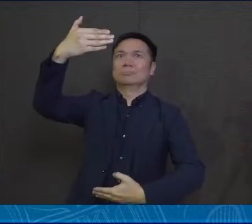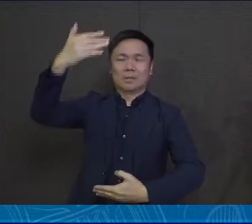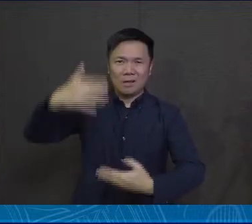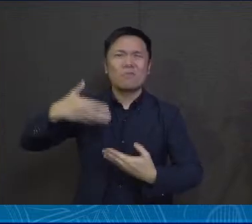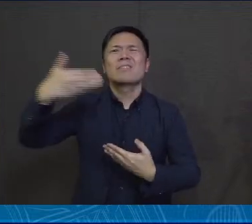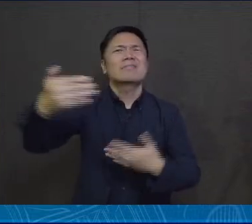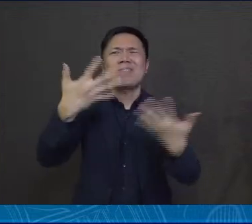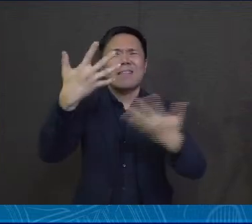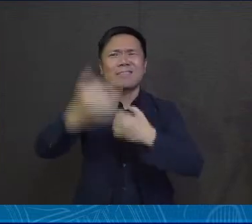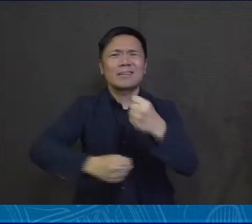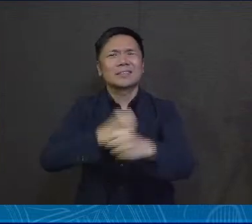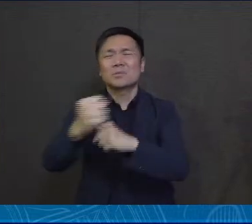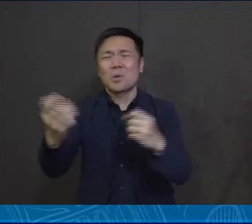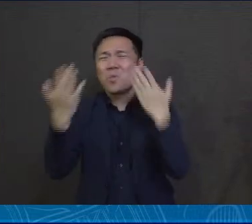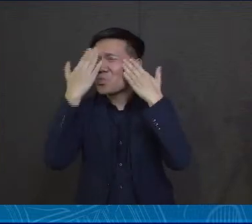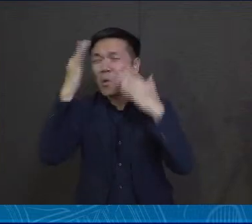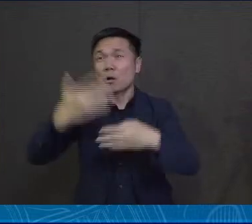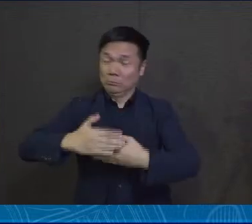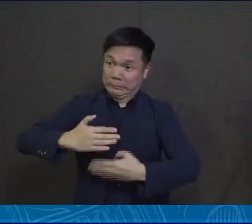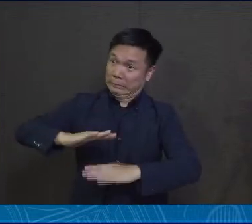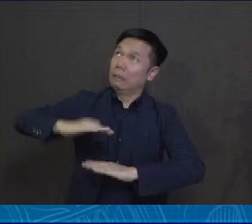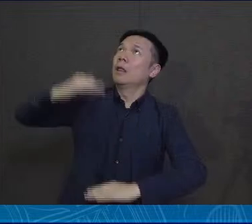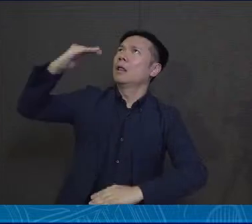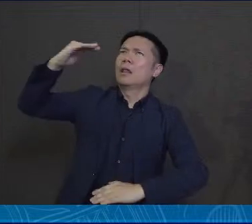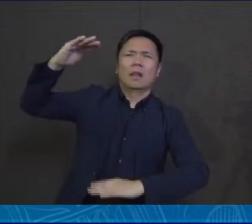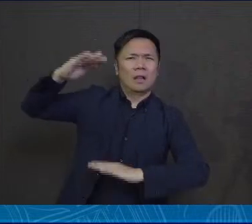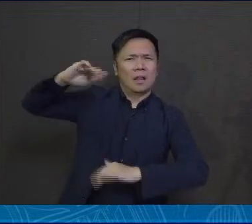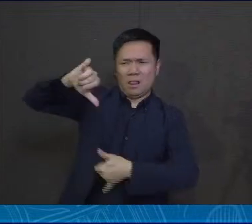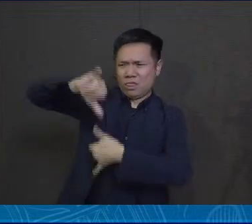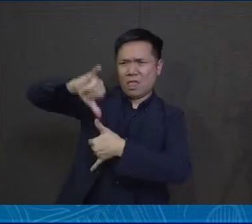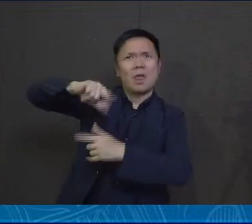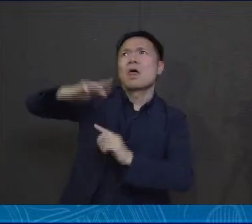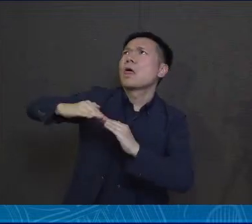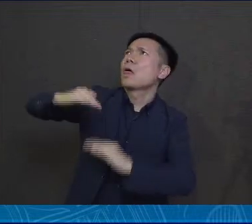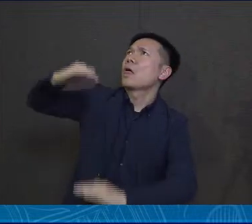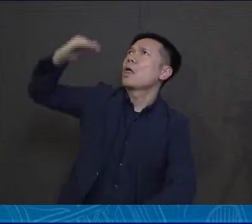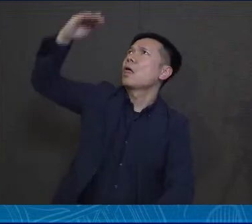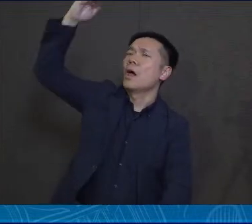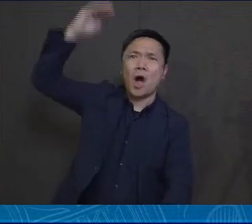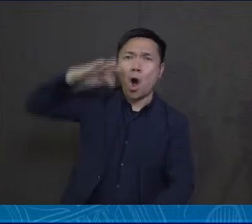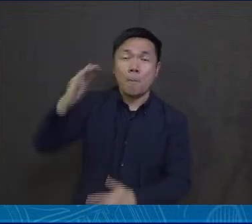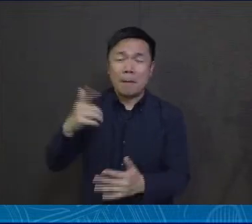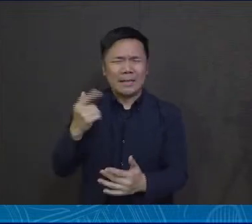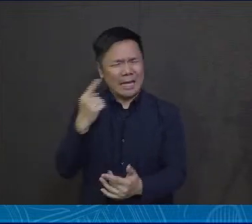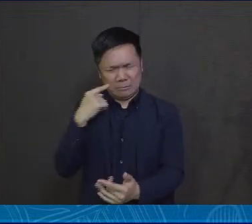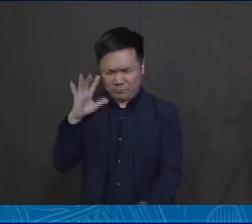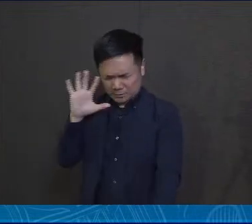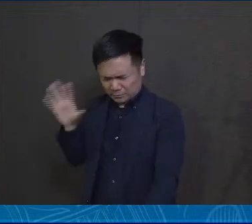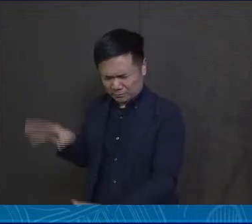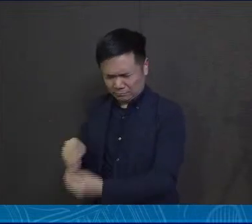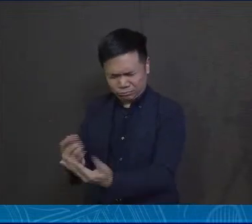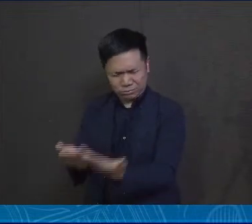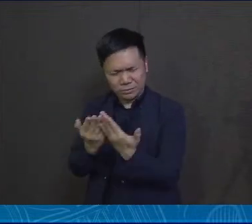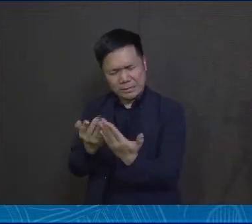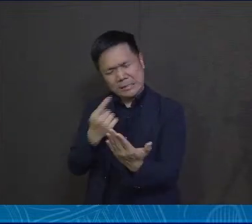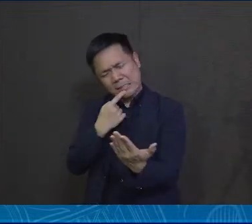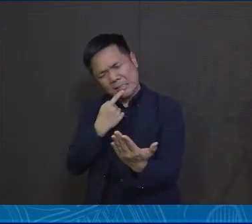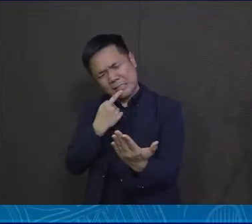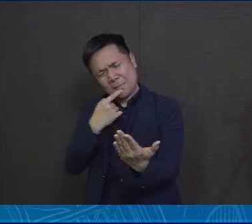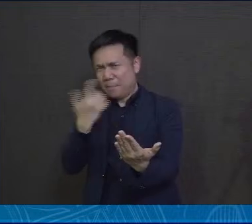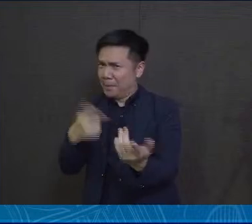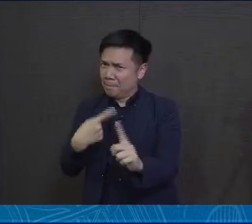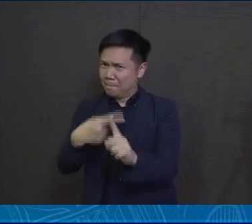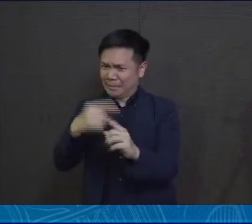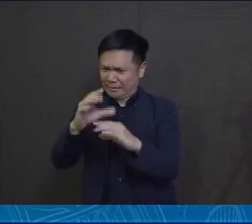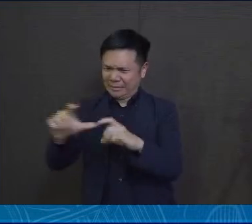years? Or do I have to tweak the data that we have at the moment, maybe increase it by 10%